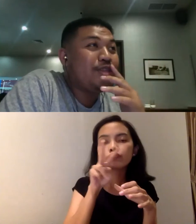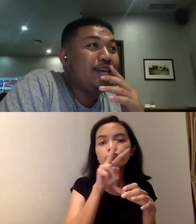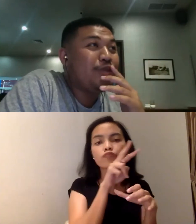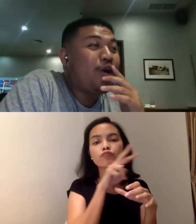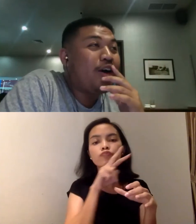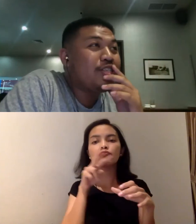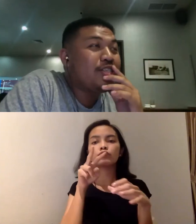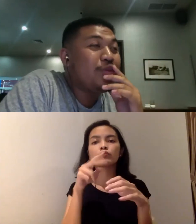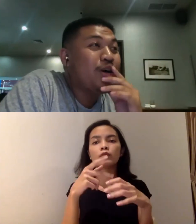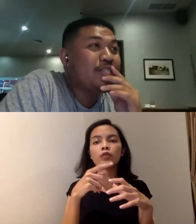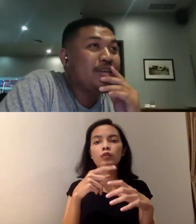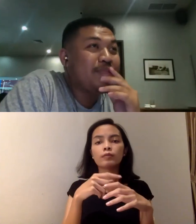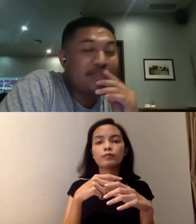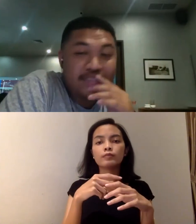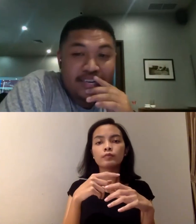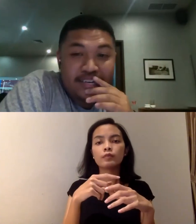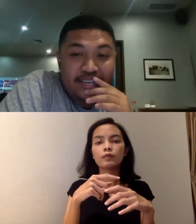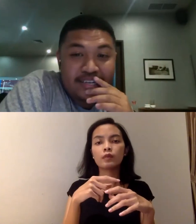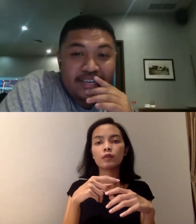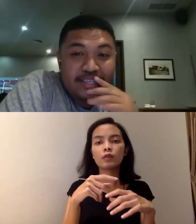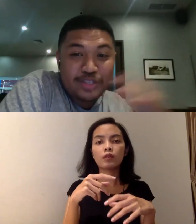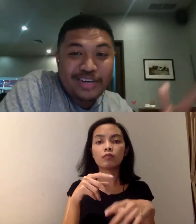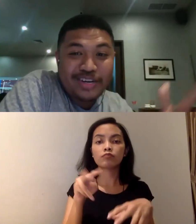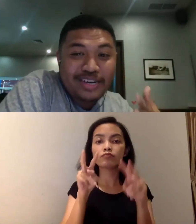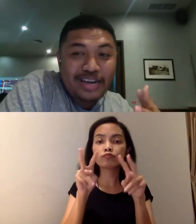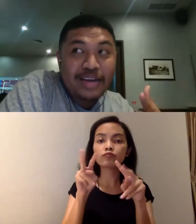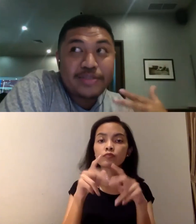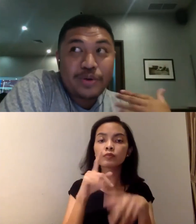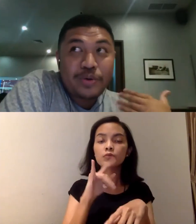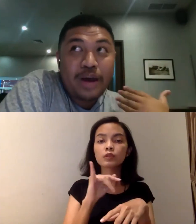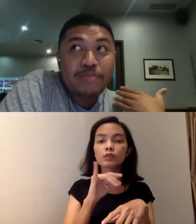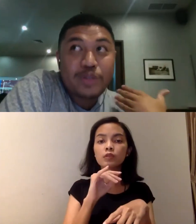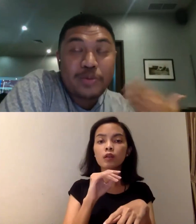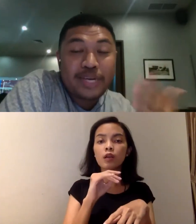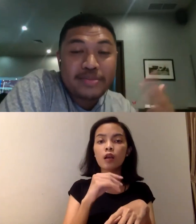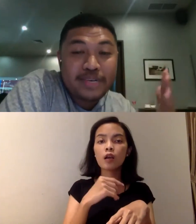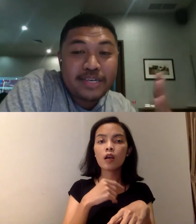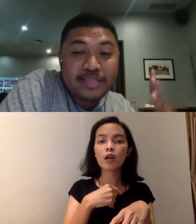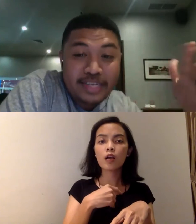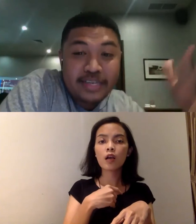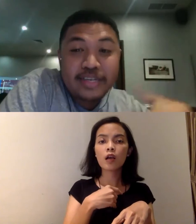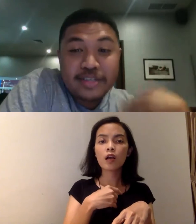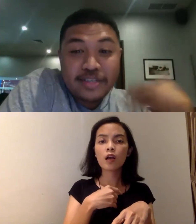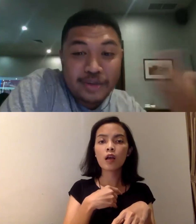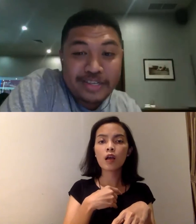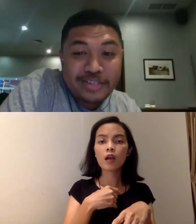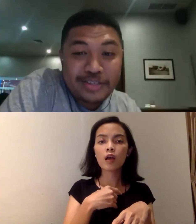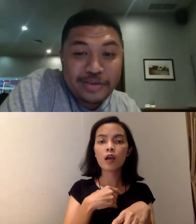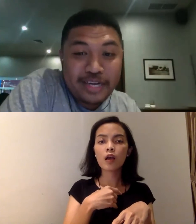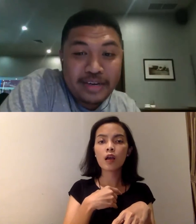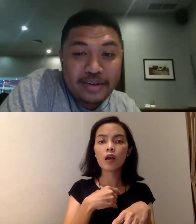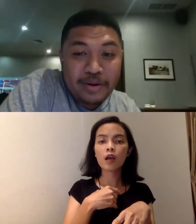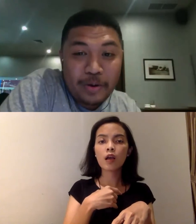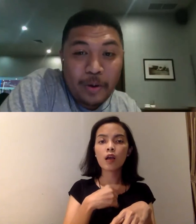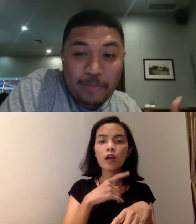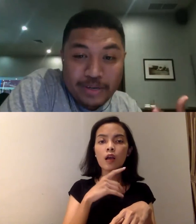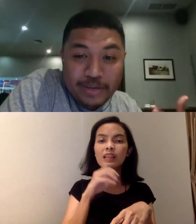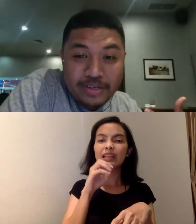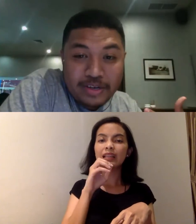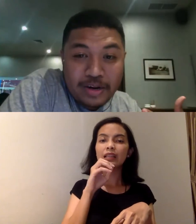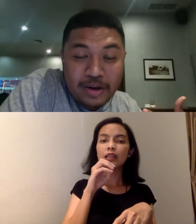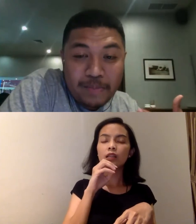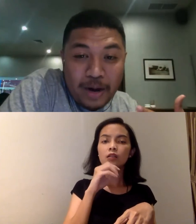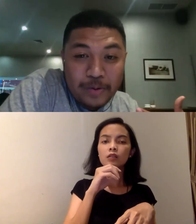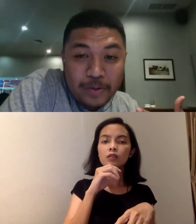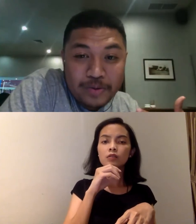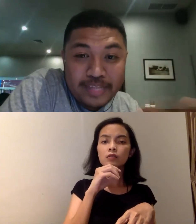They watch them, and they like starting. I'm so amazed because they started to like open